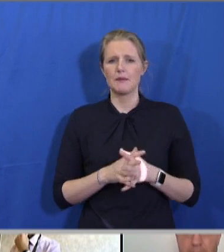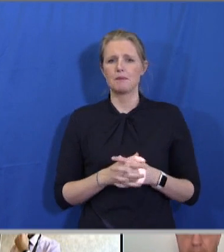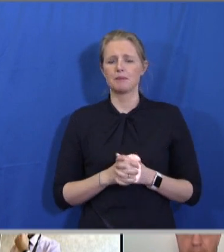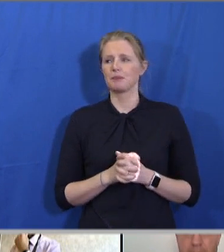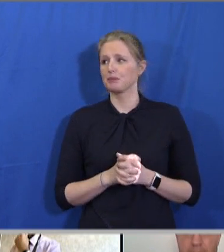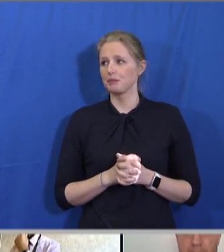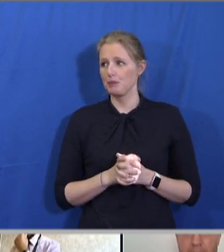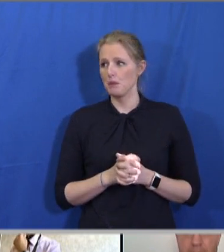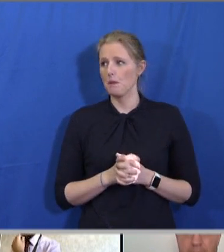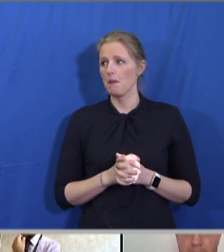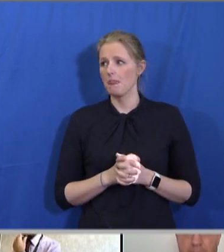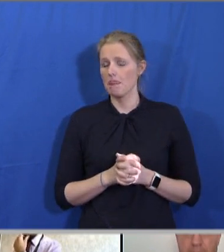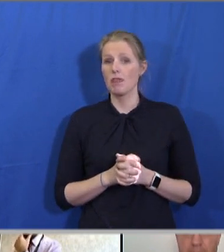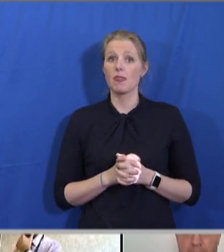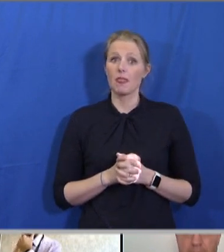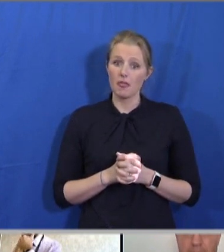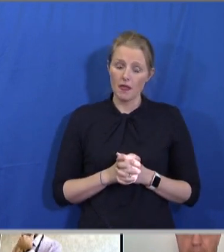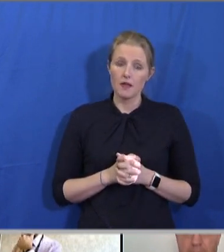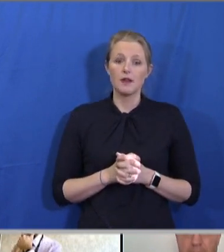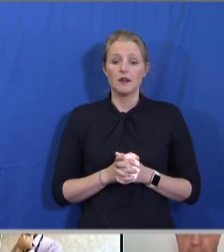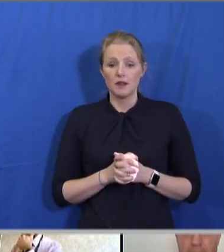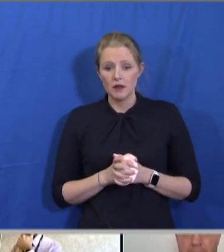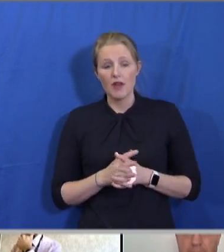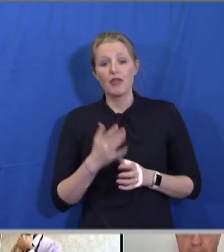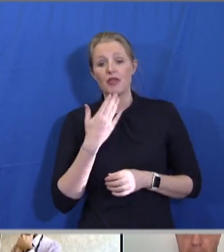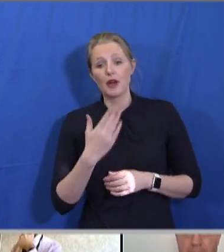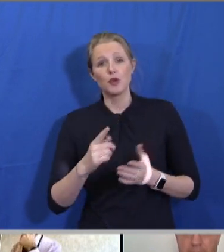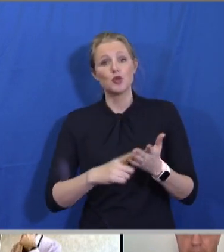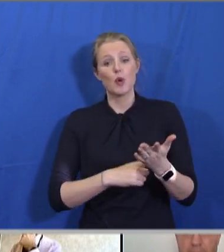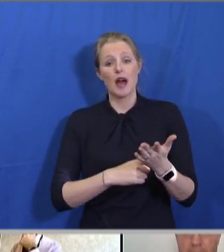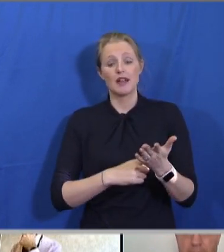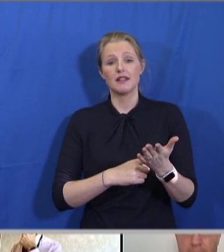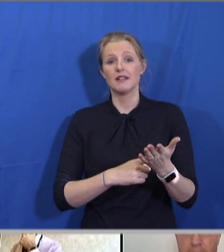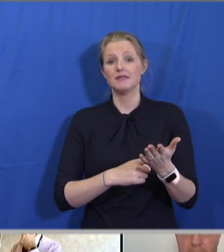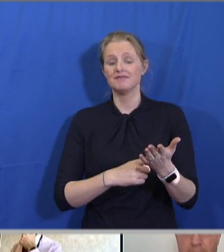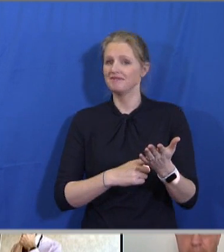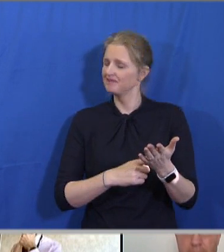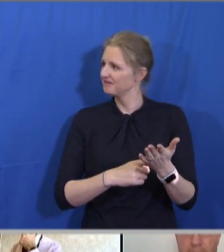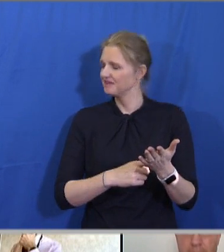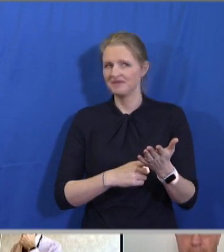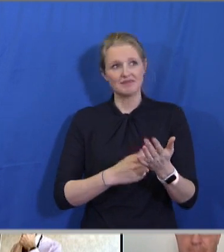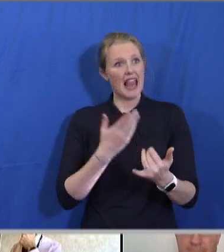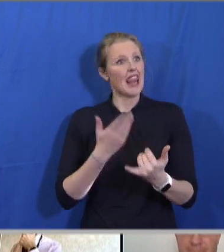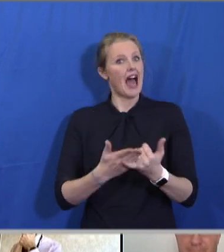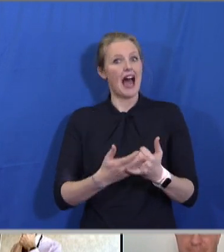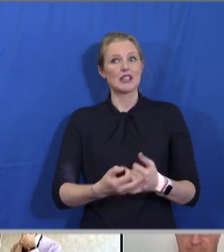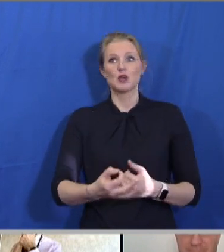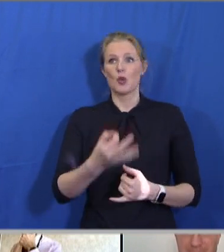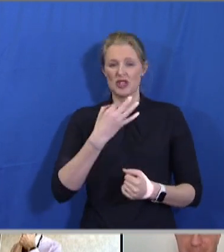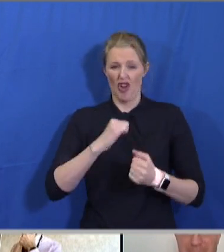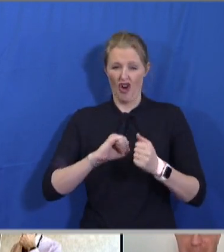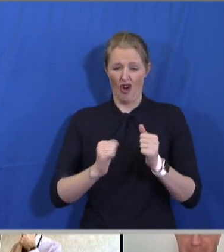Minister. Thanks, Joanne. You're not leaving me to finish with the easy questions, are you? No.